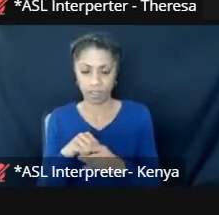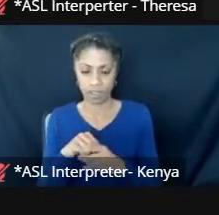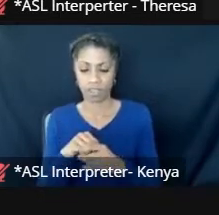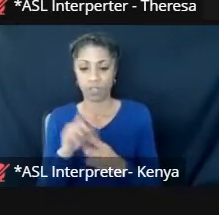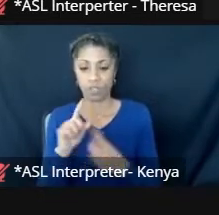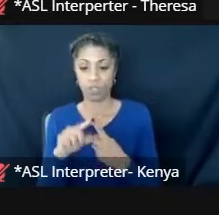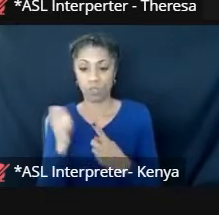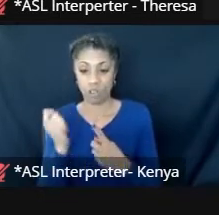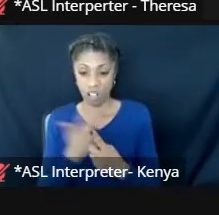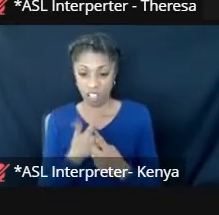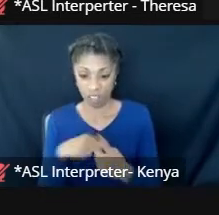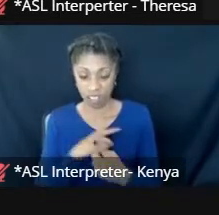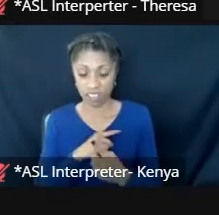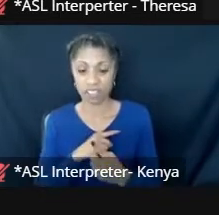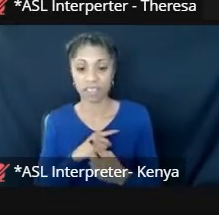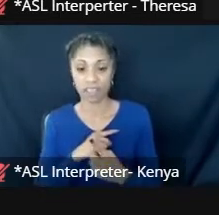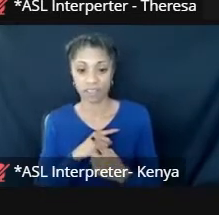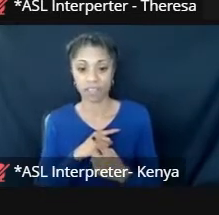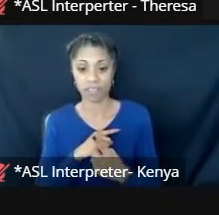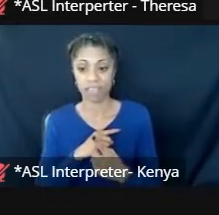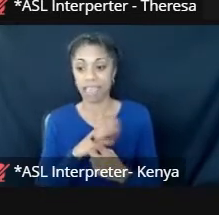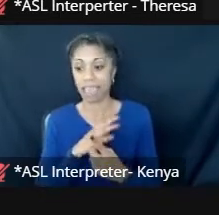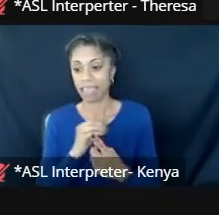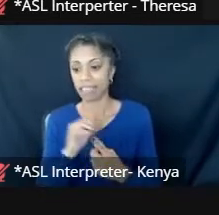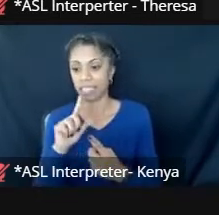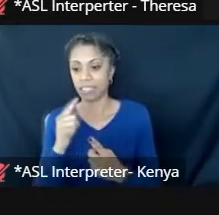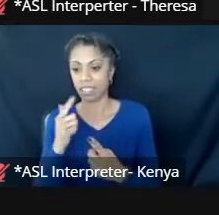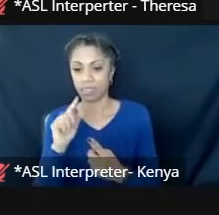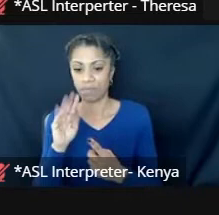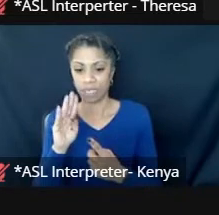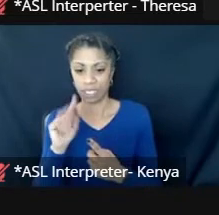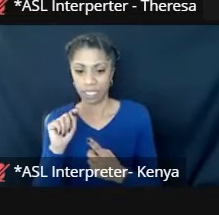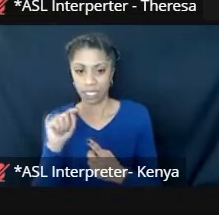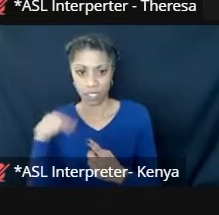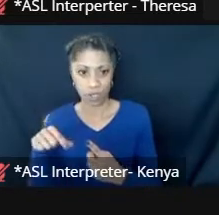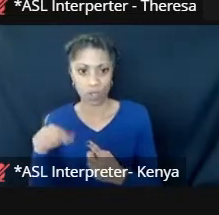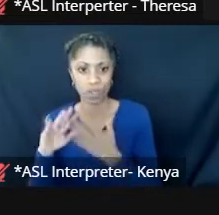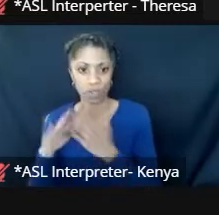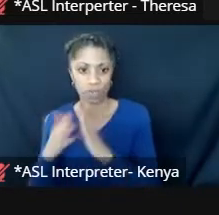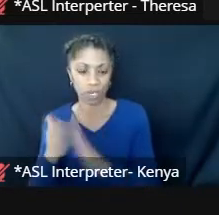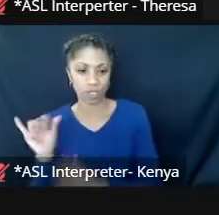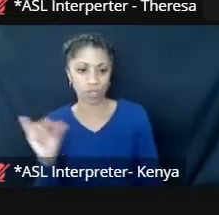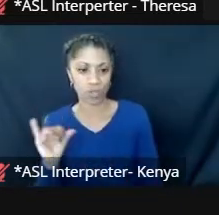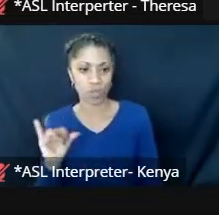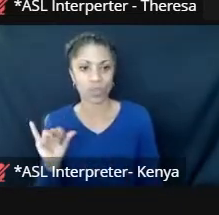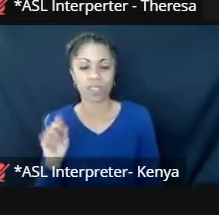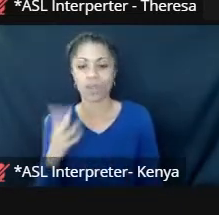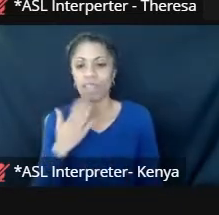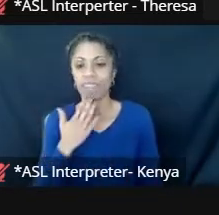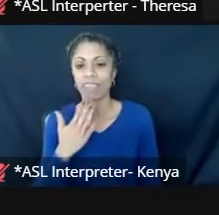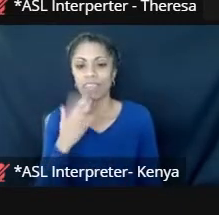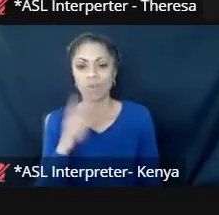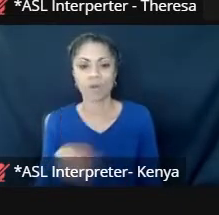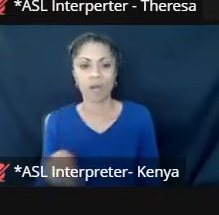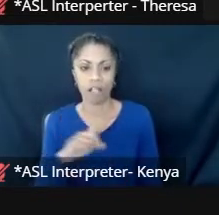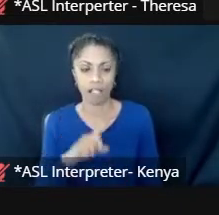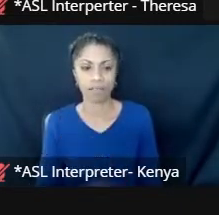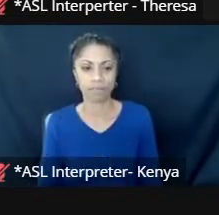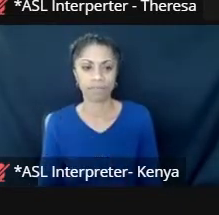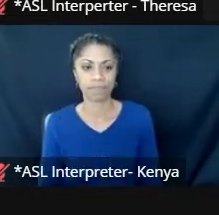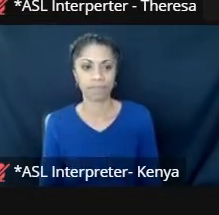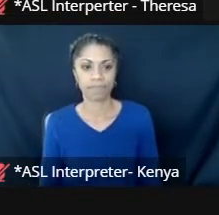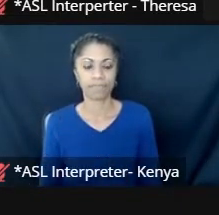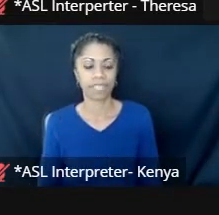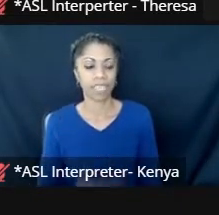to our communities and to all the L3 communities. So it's really great to see. So thank you for all of that. So thank you,